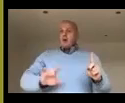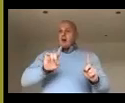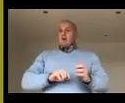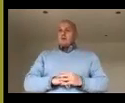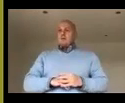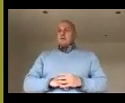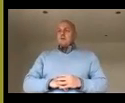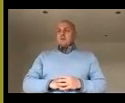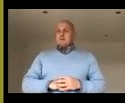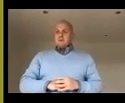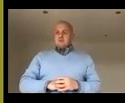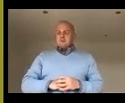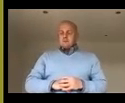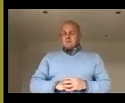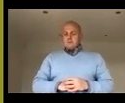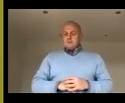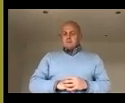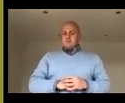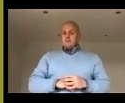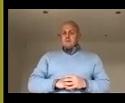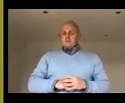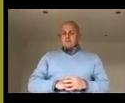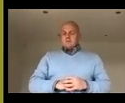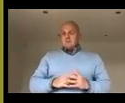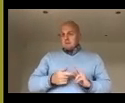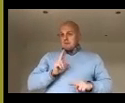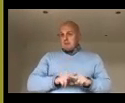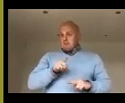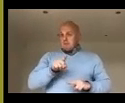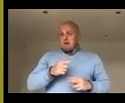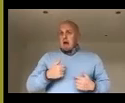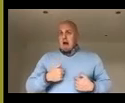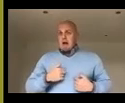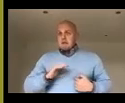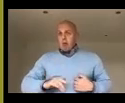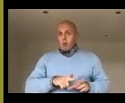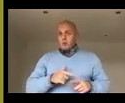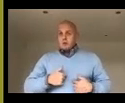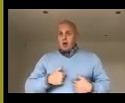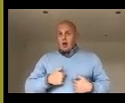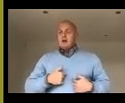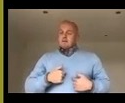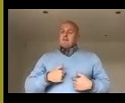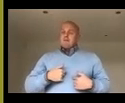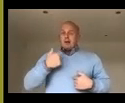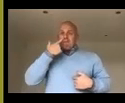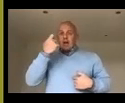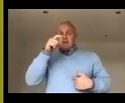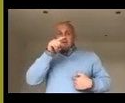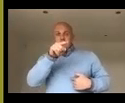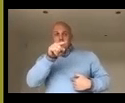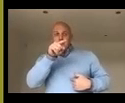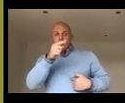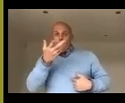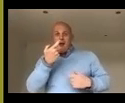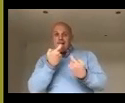when you're looking at this, you can find out from UK Foundations where your nearest foundation might be. We've got a